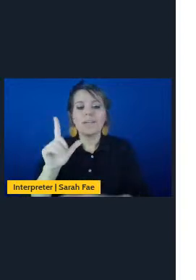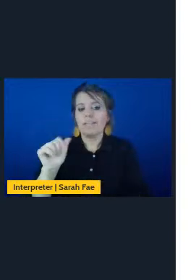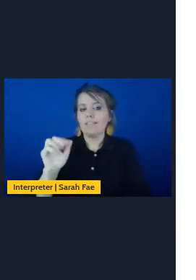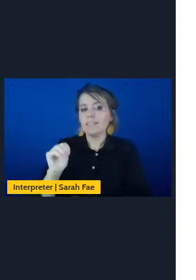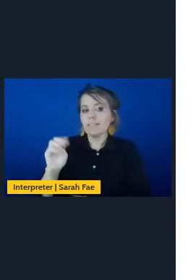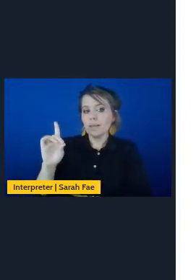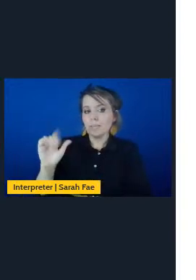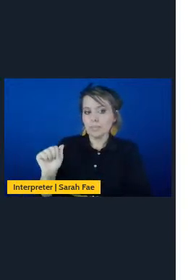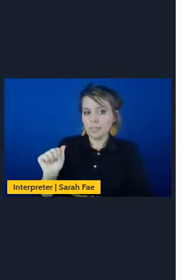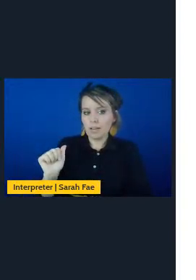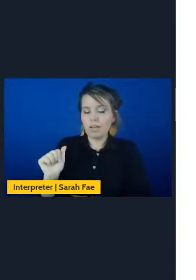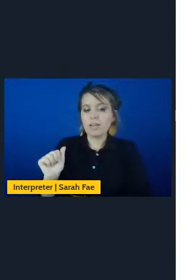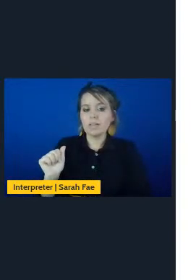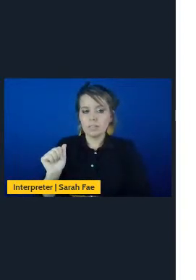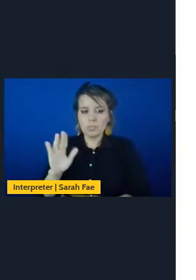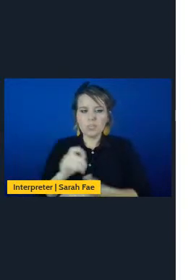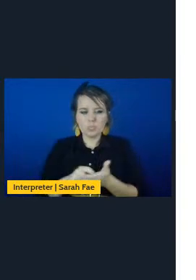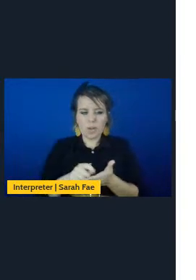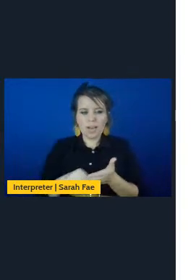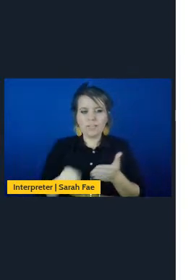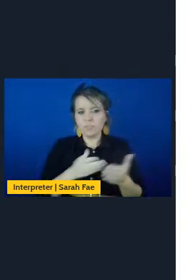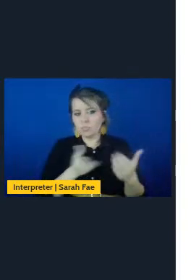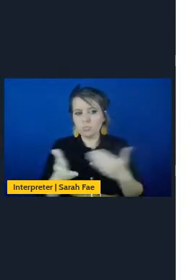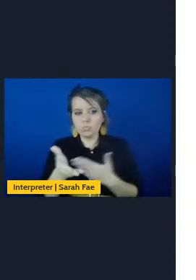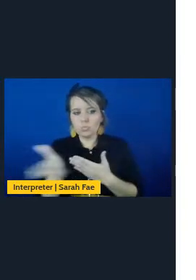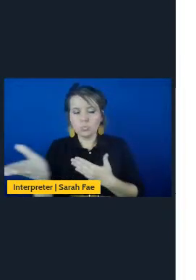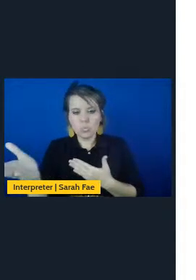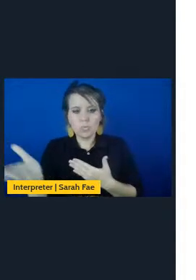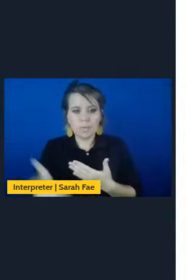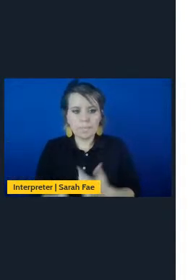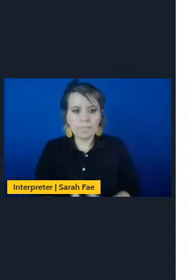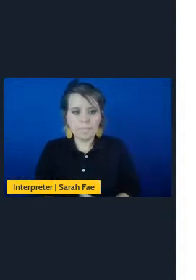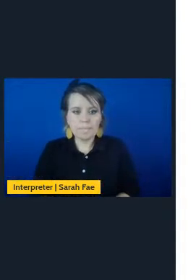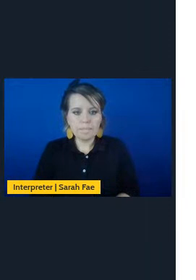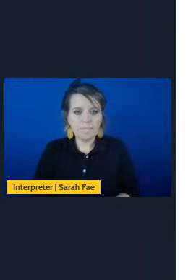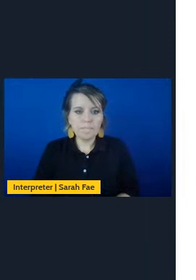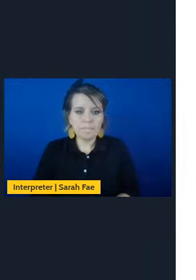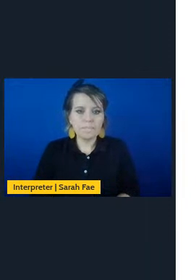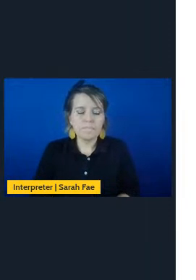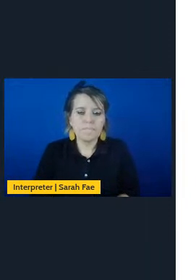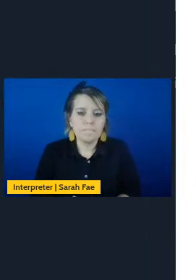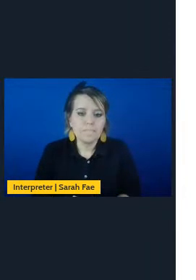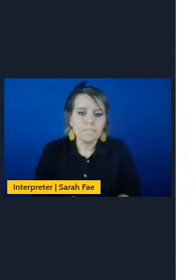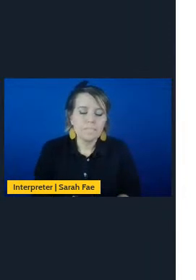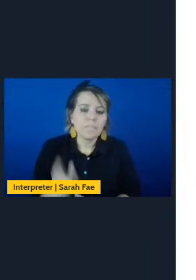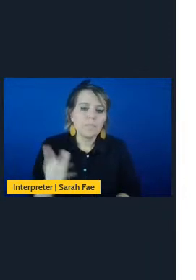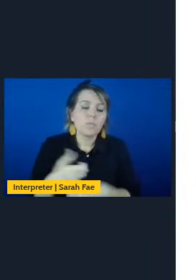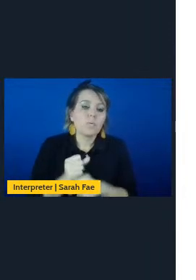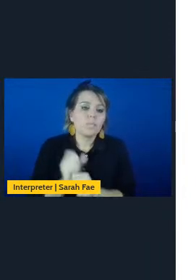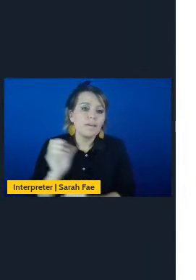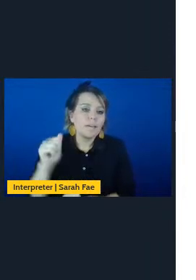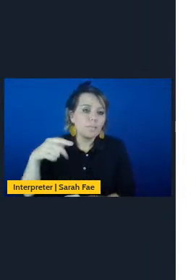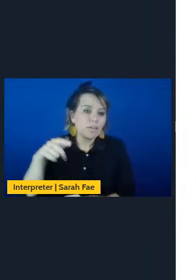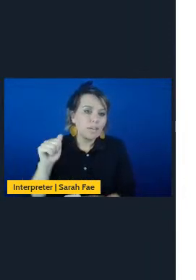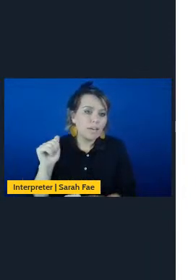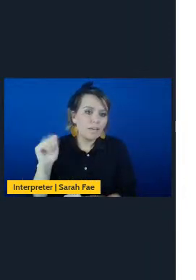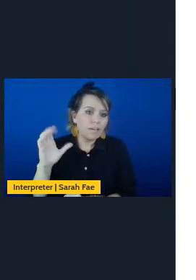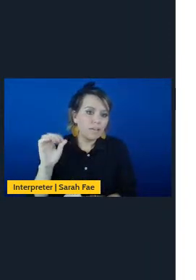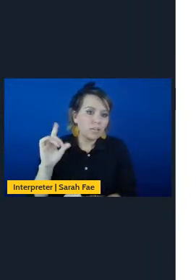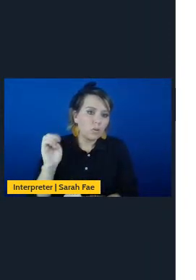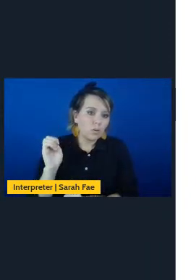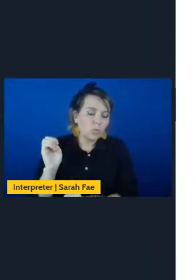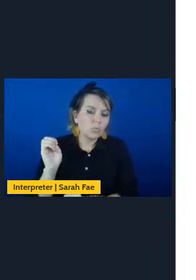subscribes to the events from code pipeline and code build and makes API call to GitHub or